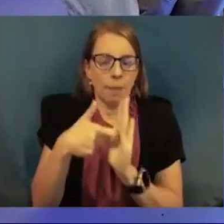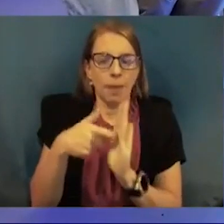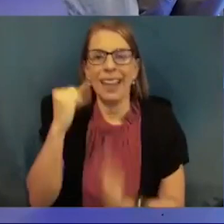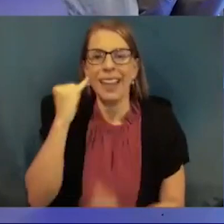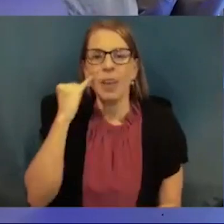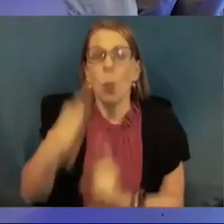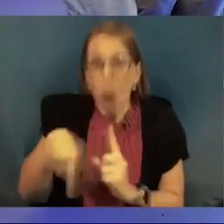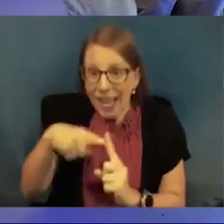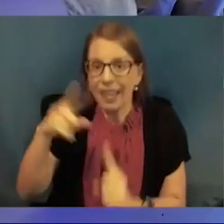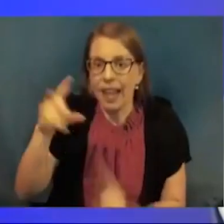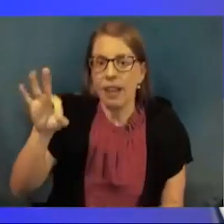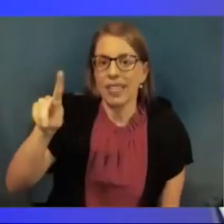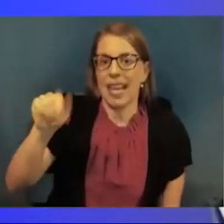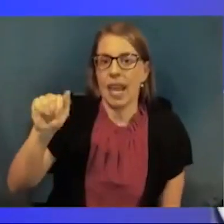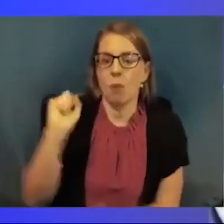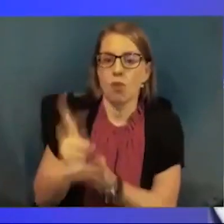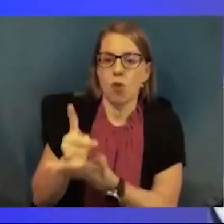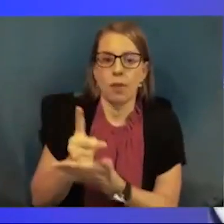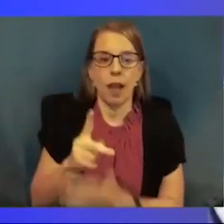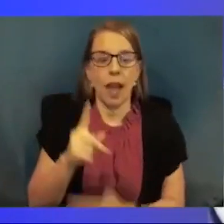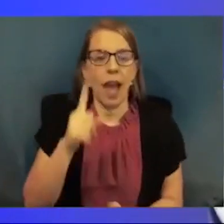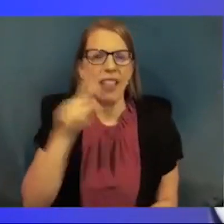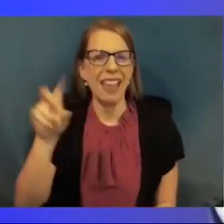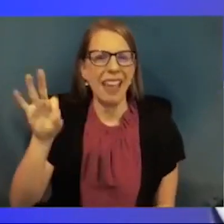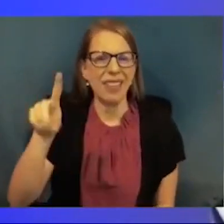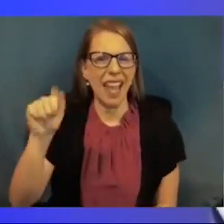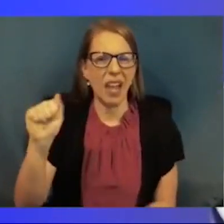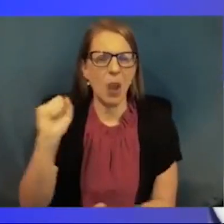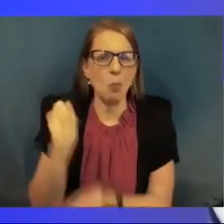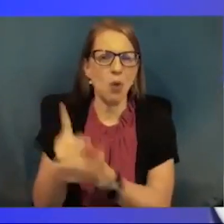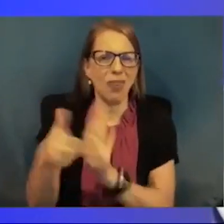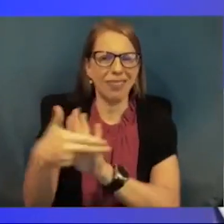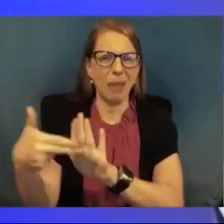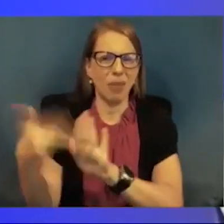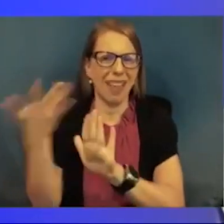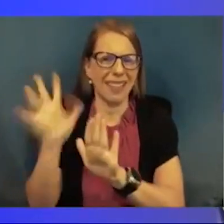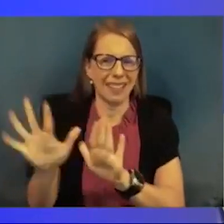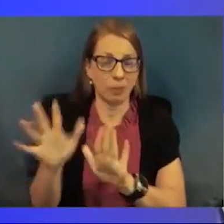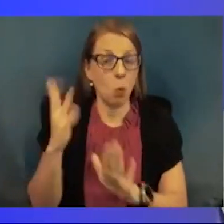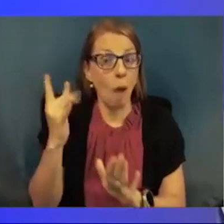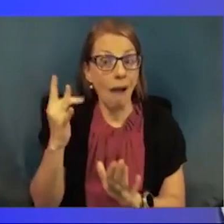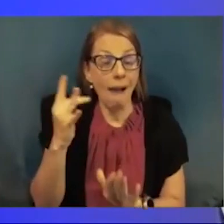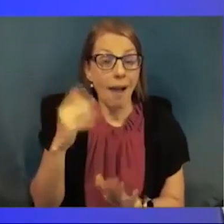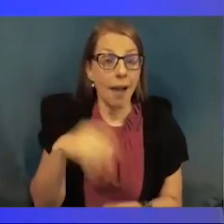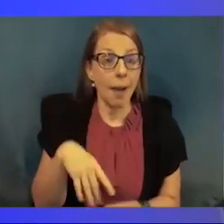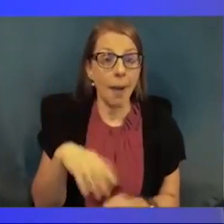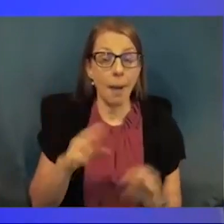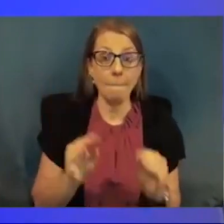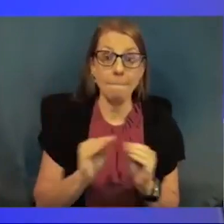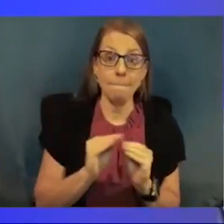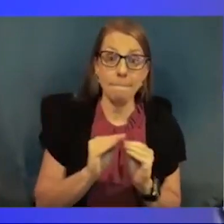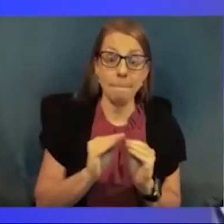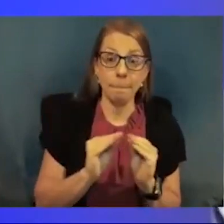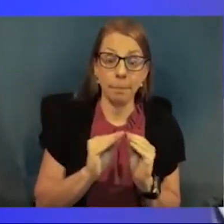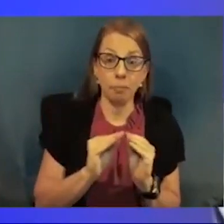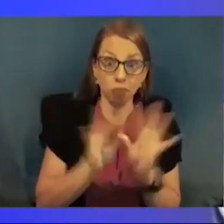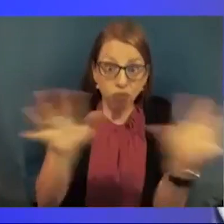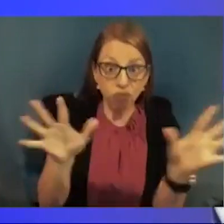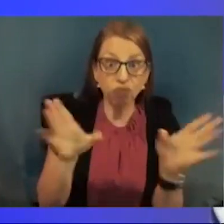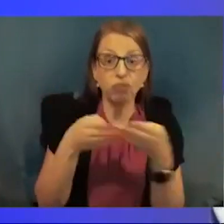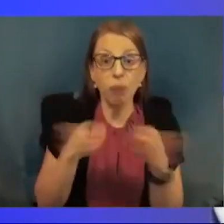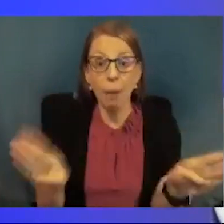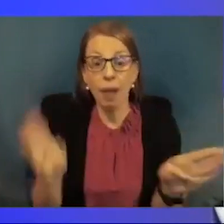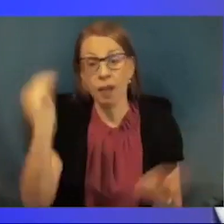is just a label, because from the public and transparent knowledge and data that we have so far, we have